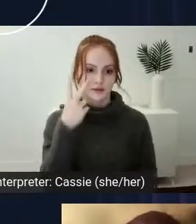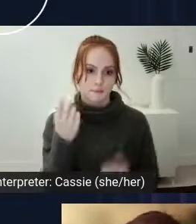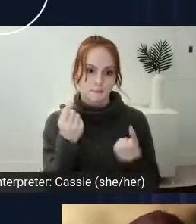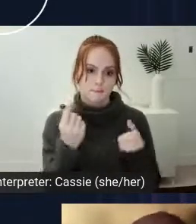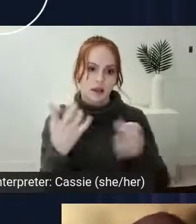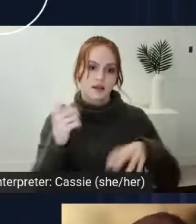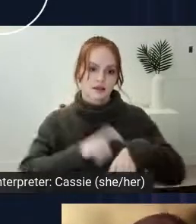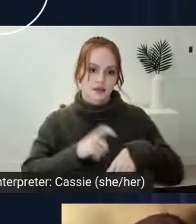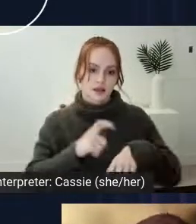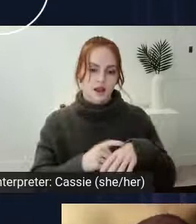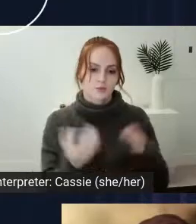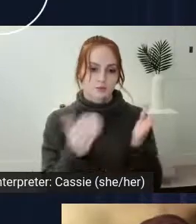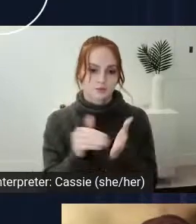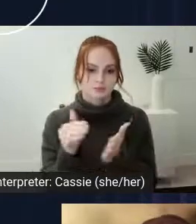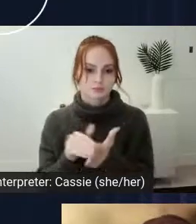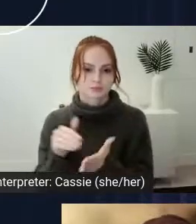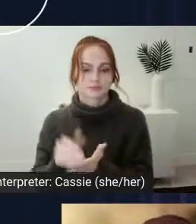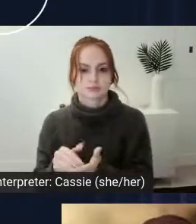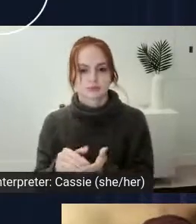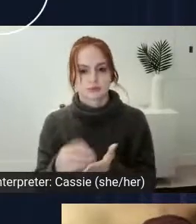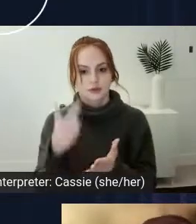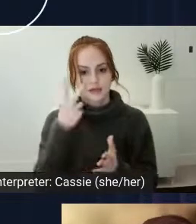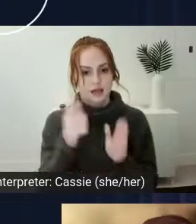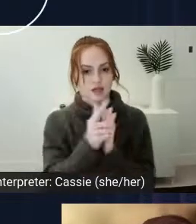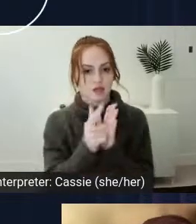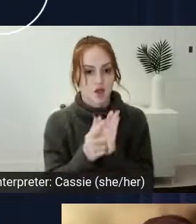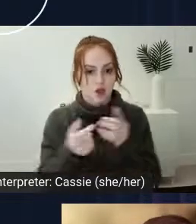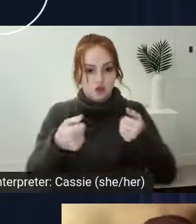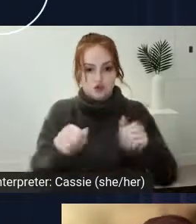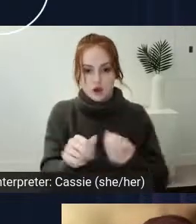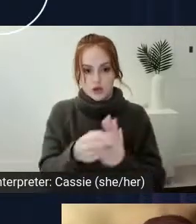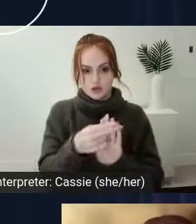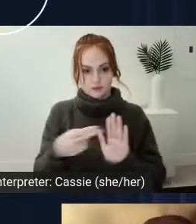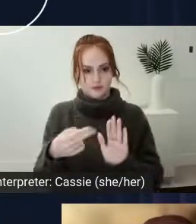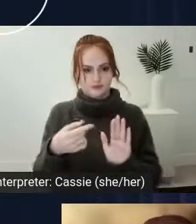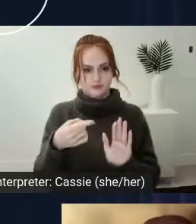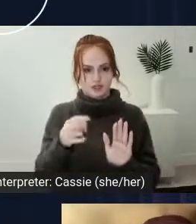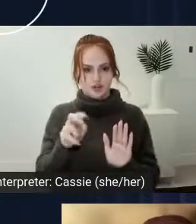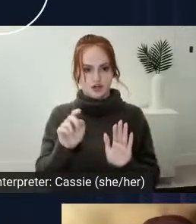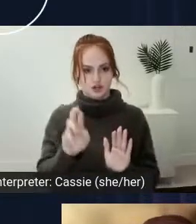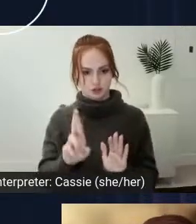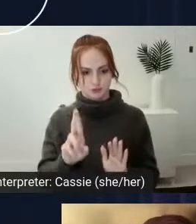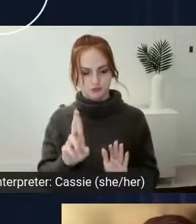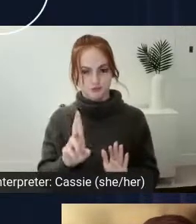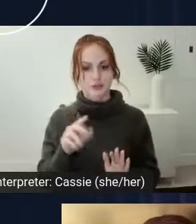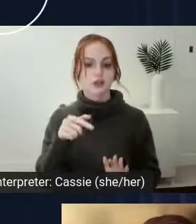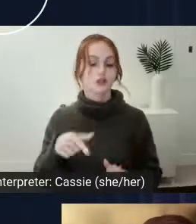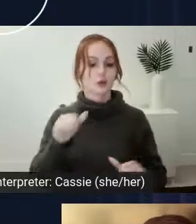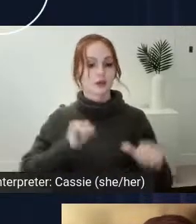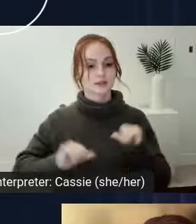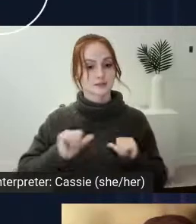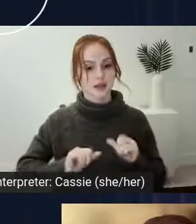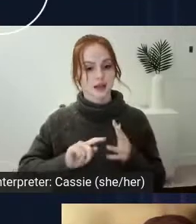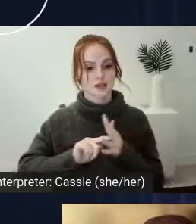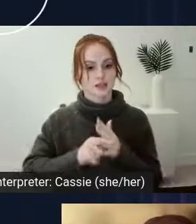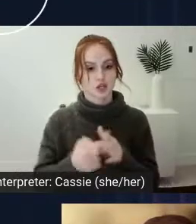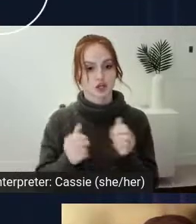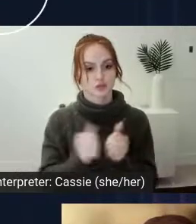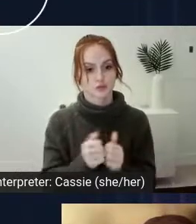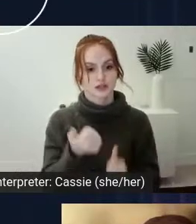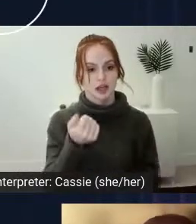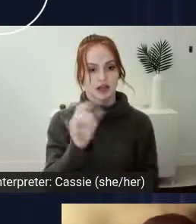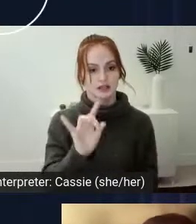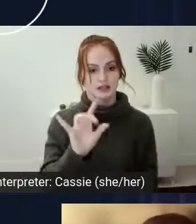gender. So the play itself begins with an 1883 ordinance from Tucson,